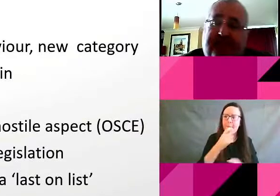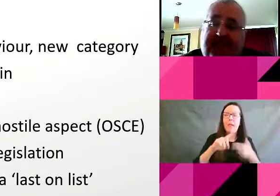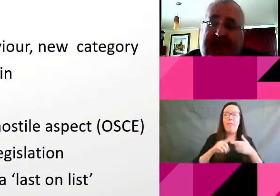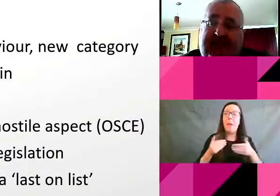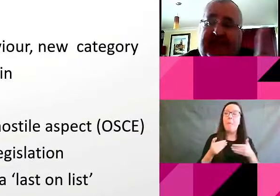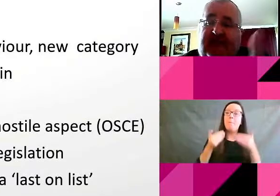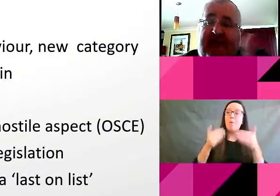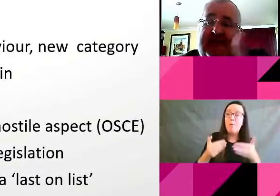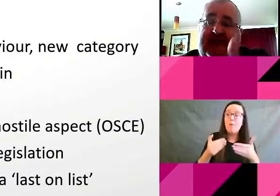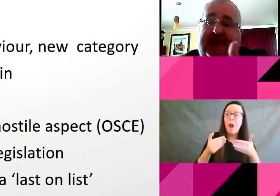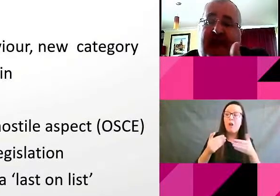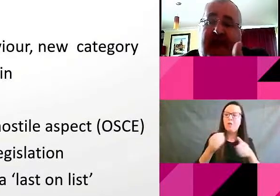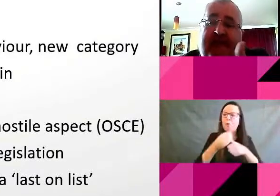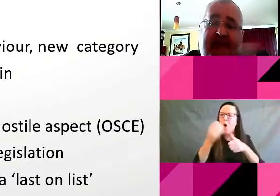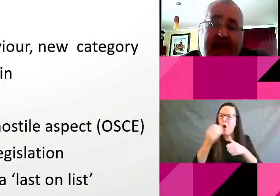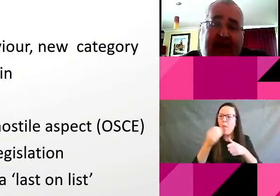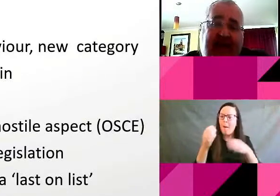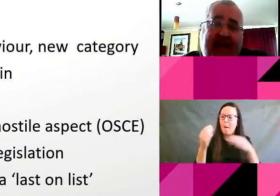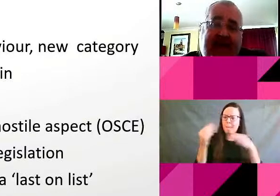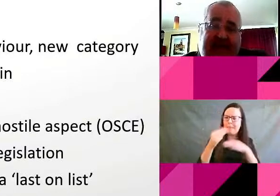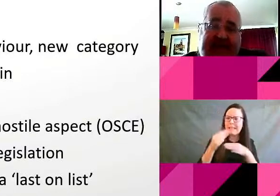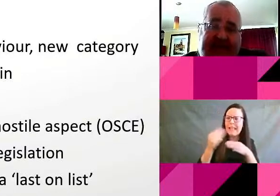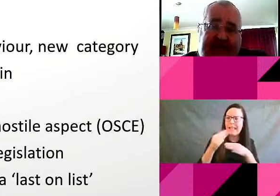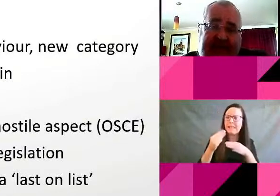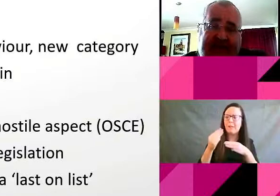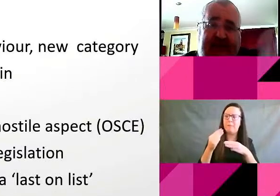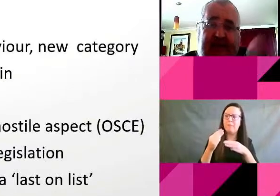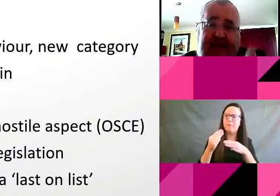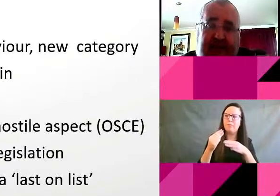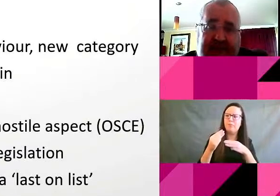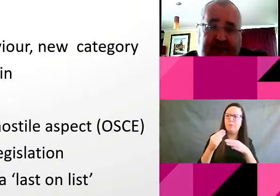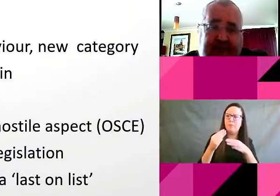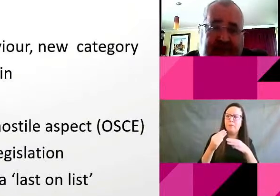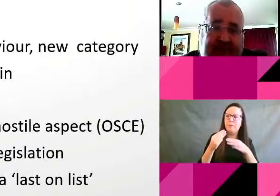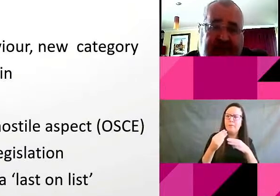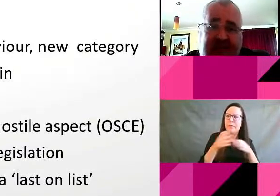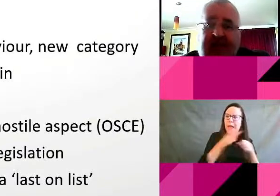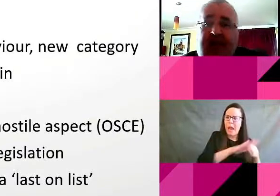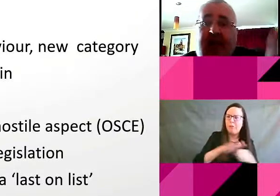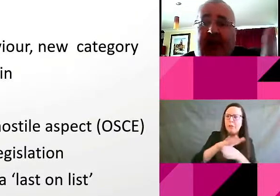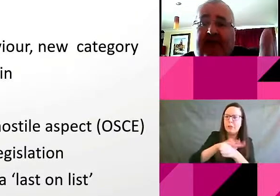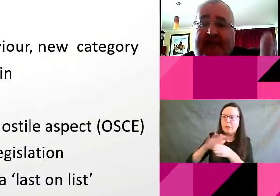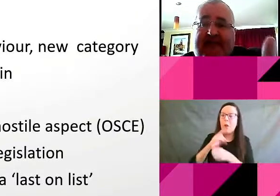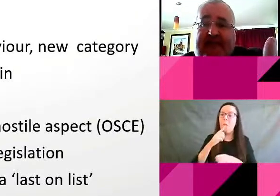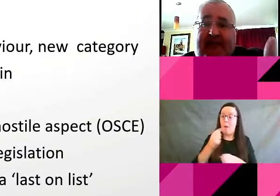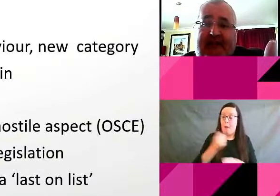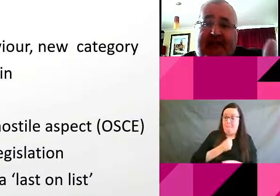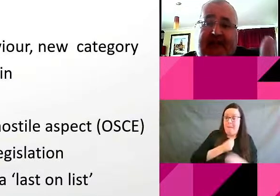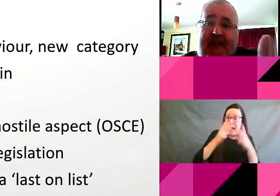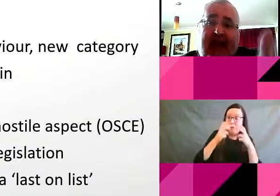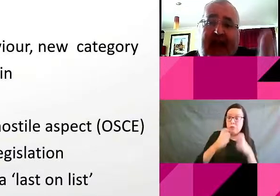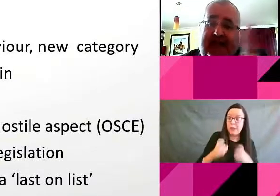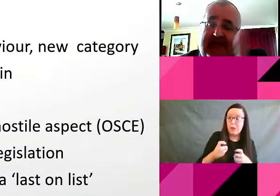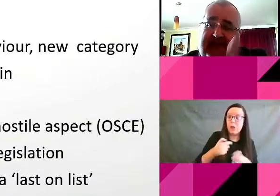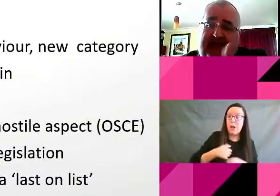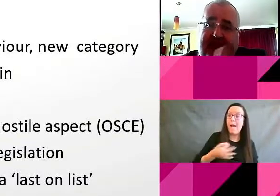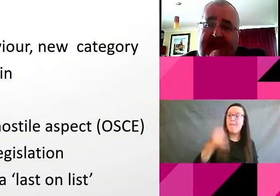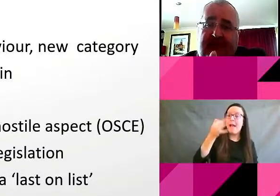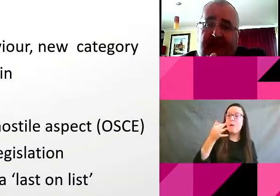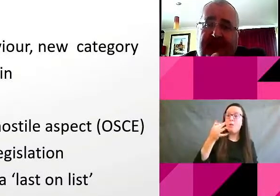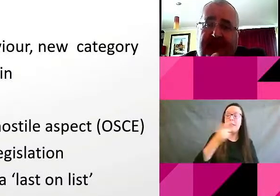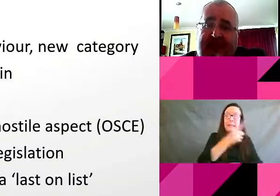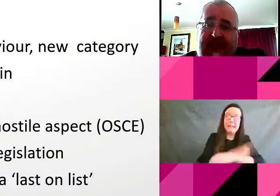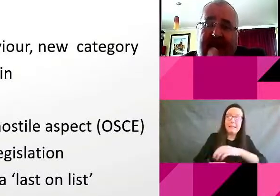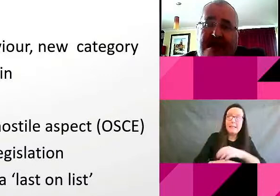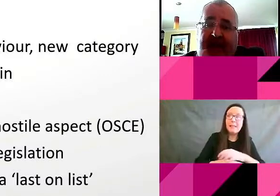other protected strands in time. And there is a sense that I found from my research of disability and the